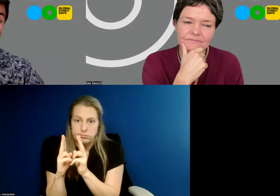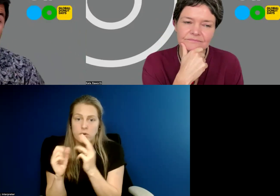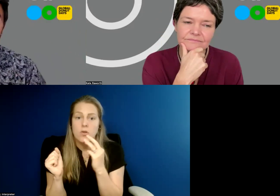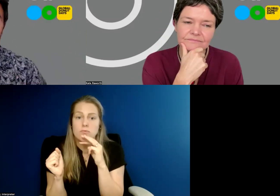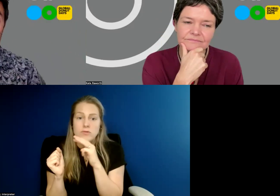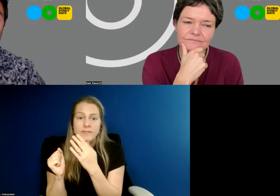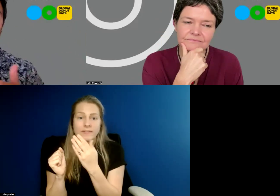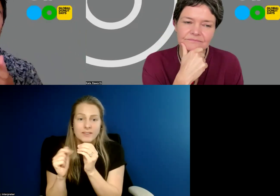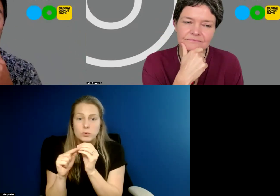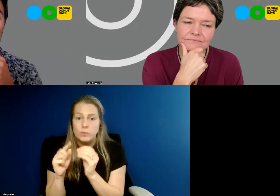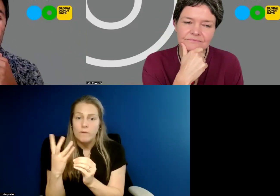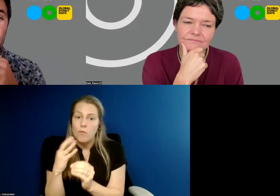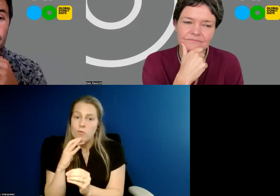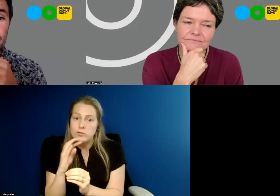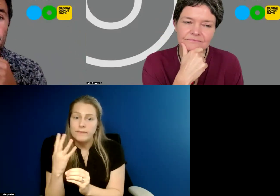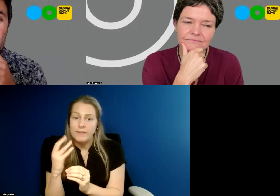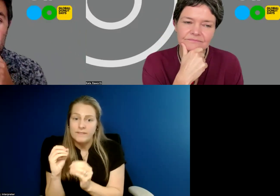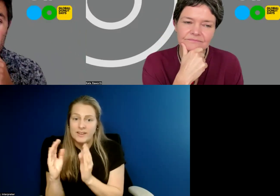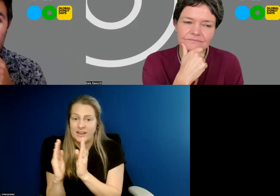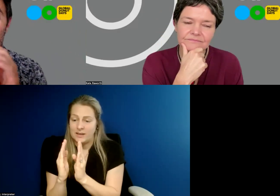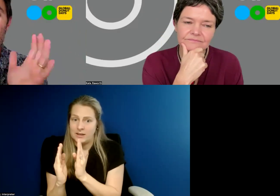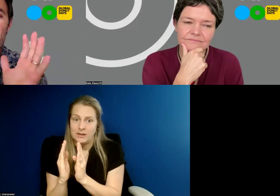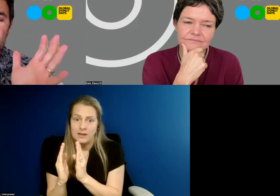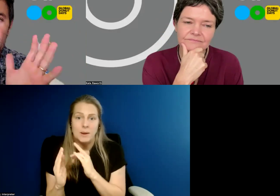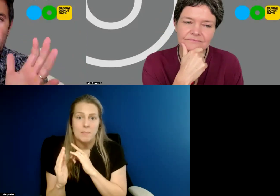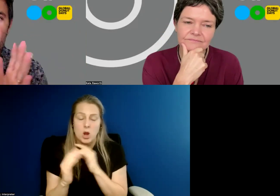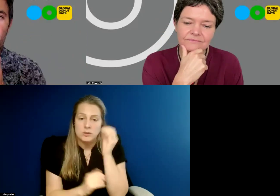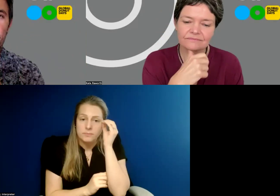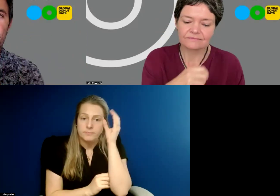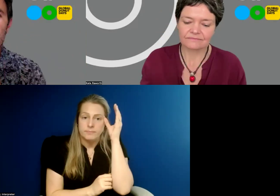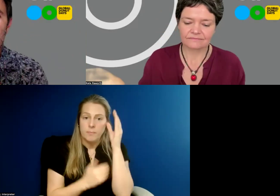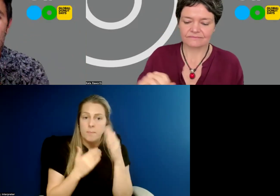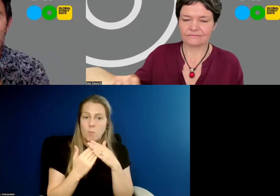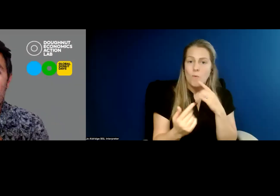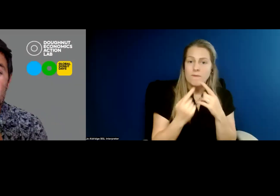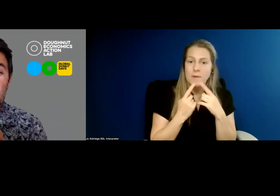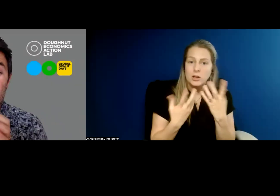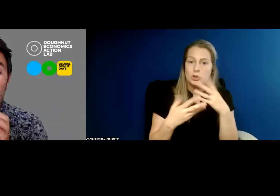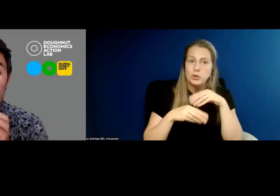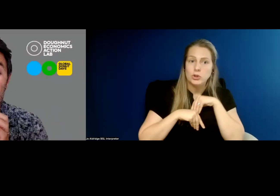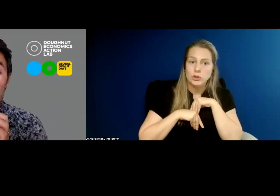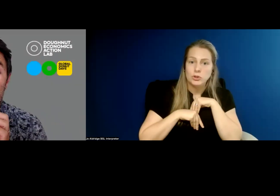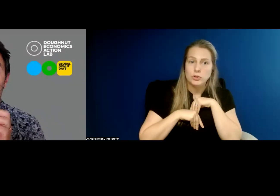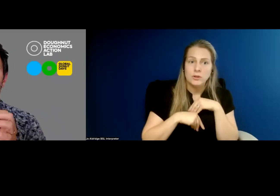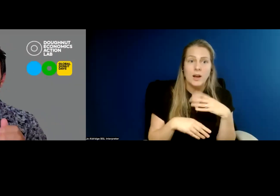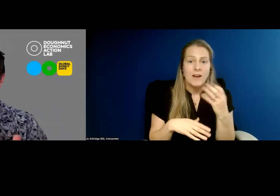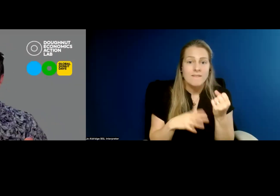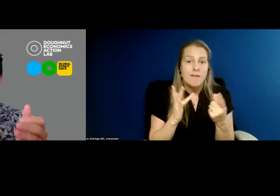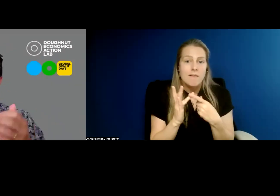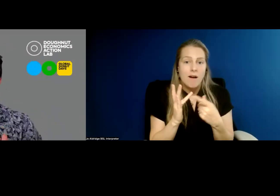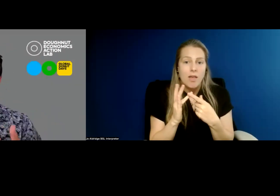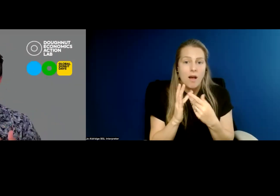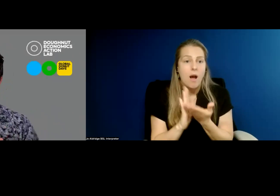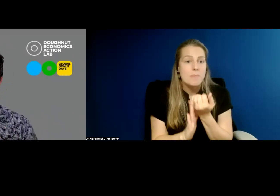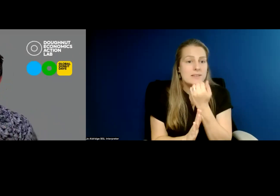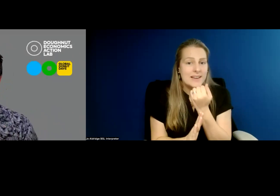increasing understanding of climate science. And there have been other updates to the indicators over the time. So one